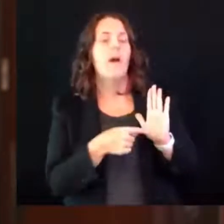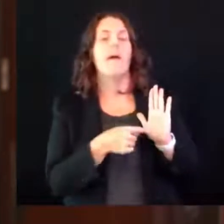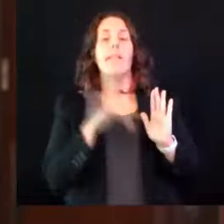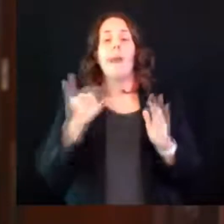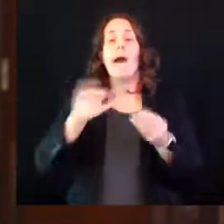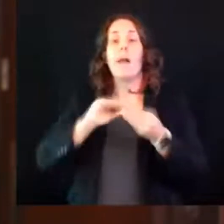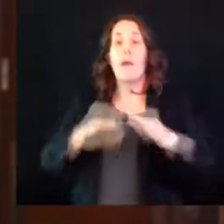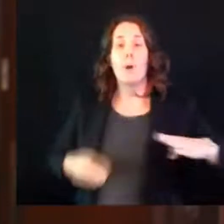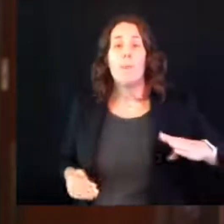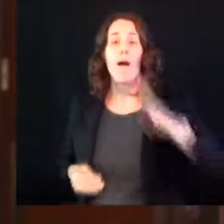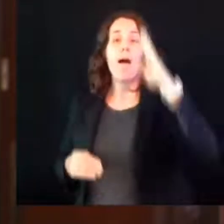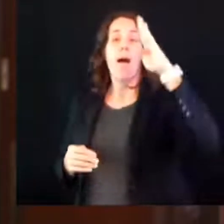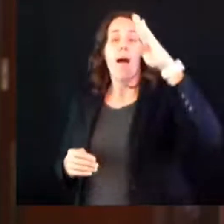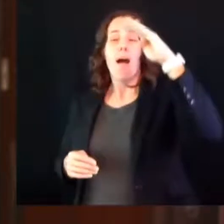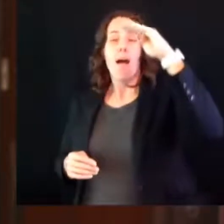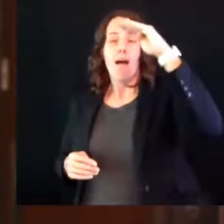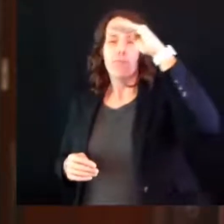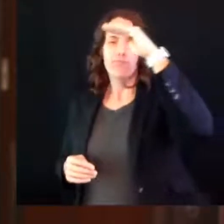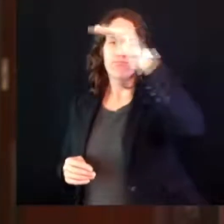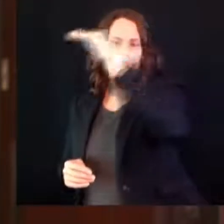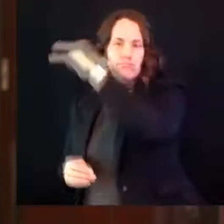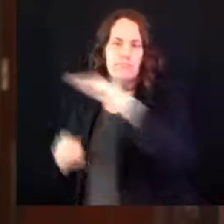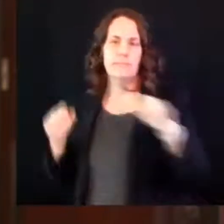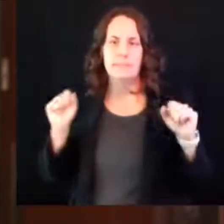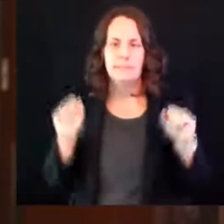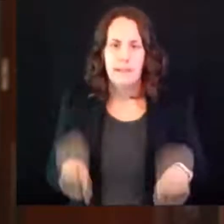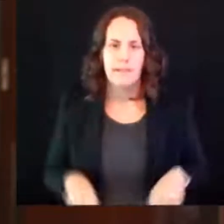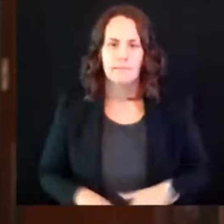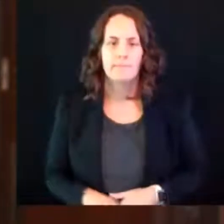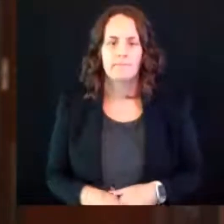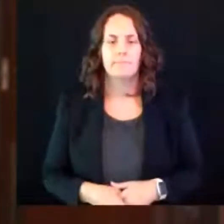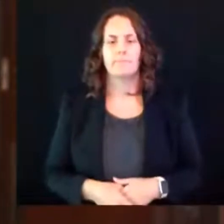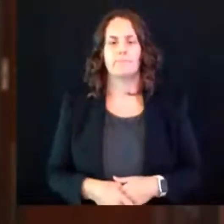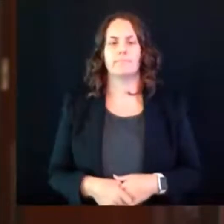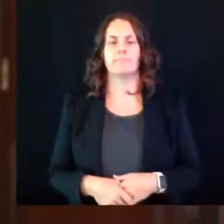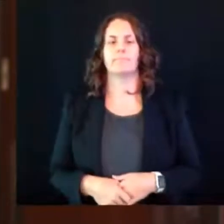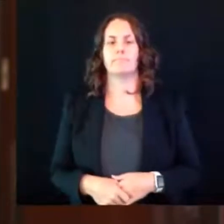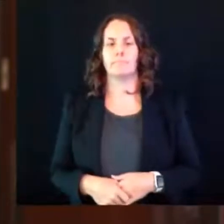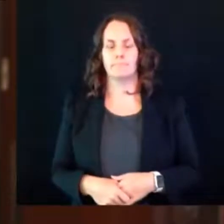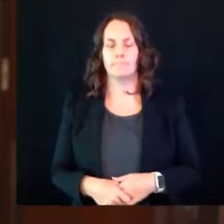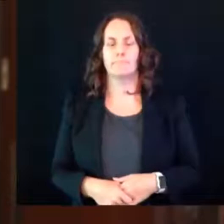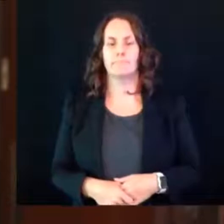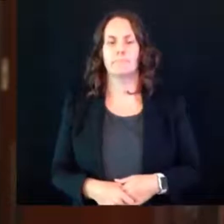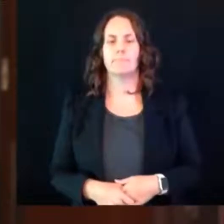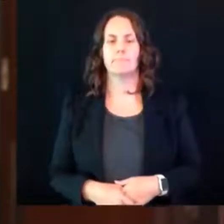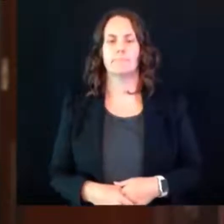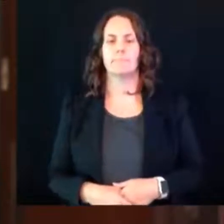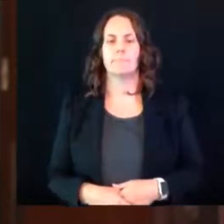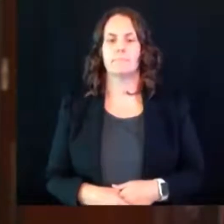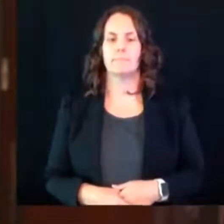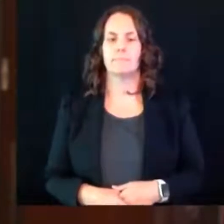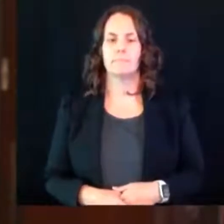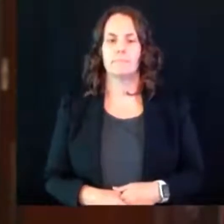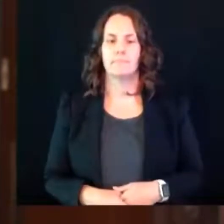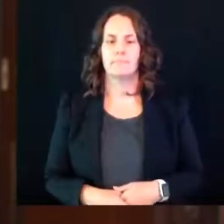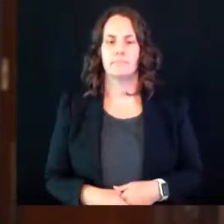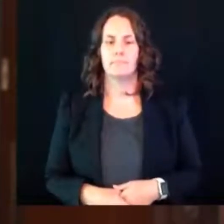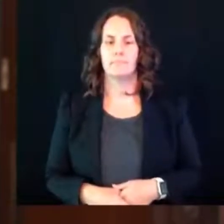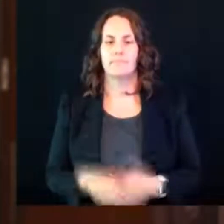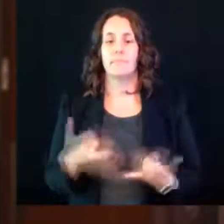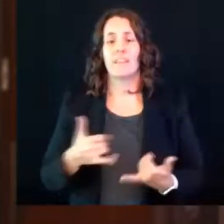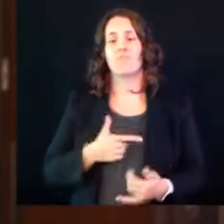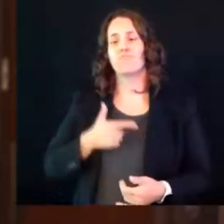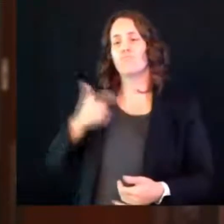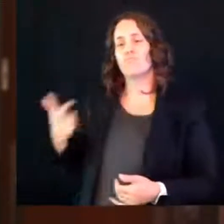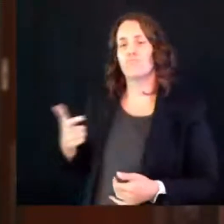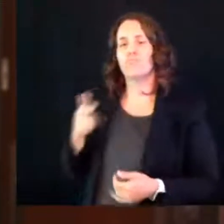track to overcome this virus and bounce back stronger. And now I'll turn it over to DHS Secretary